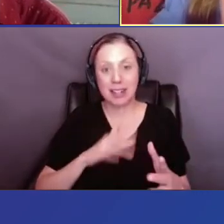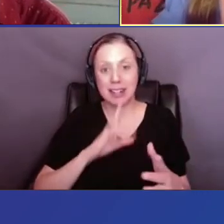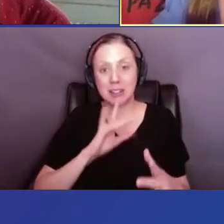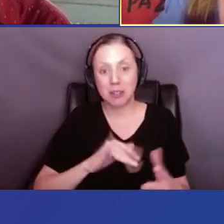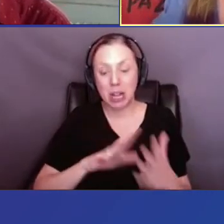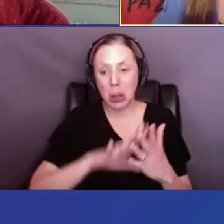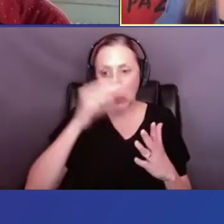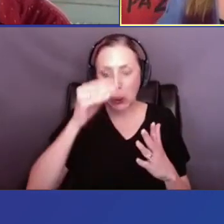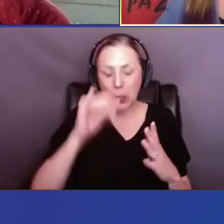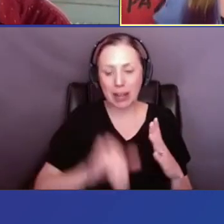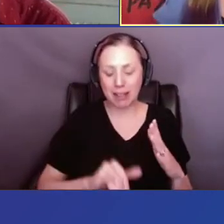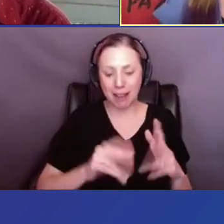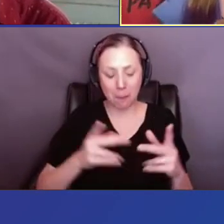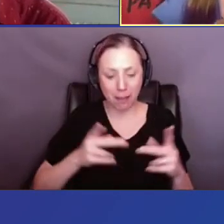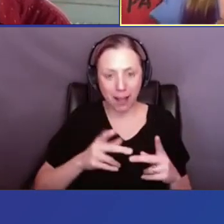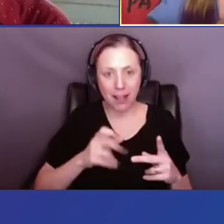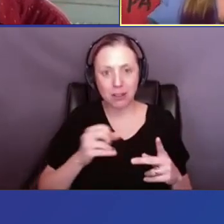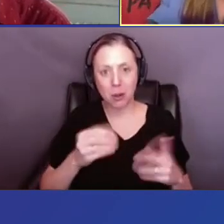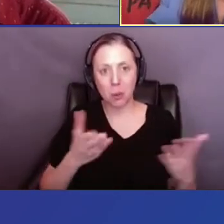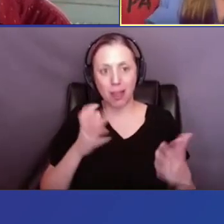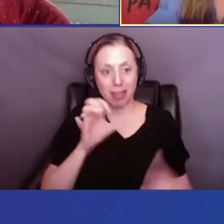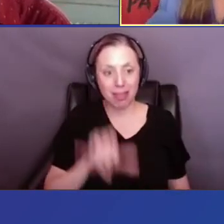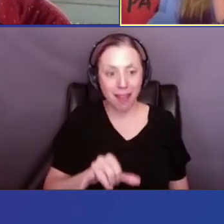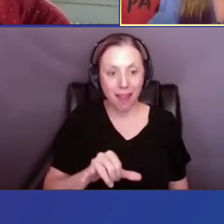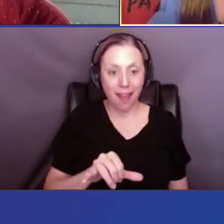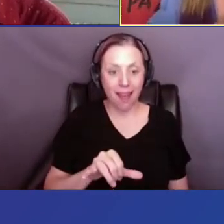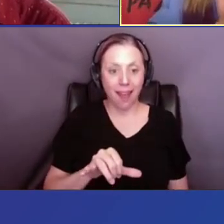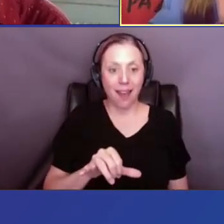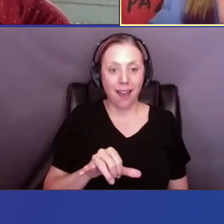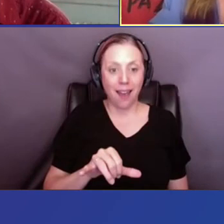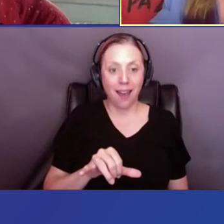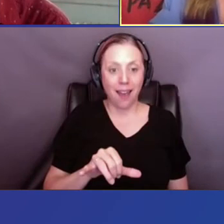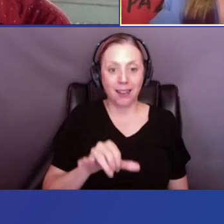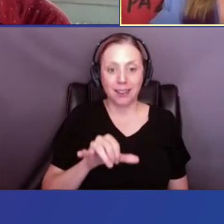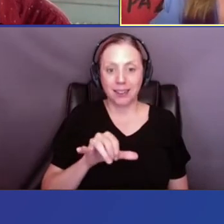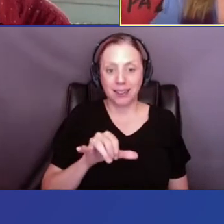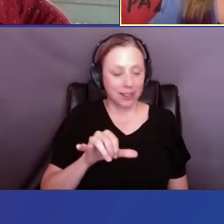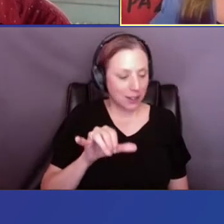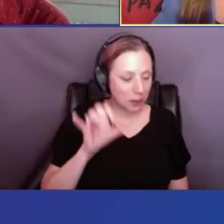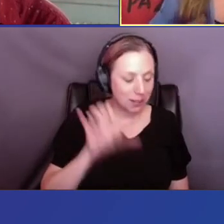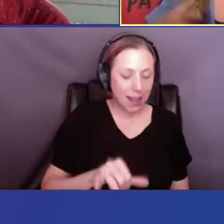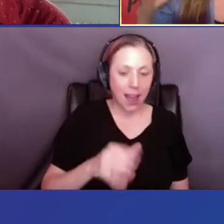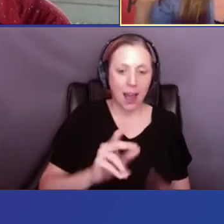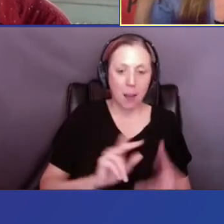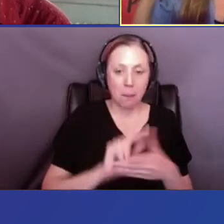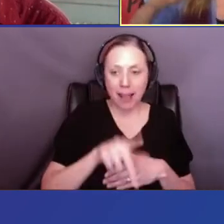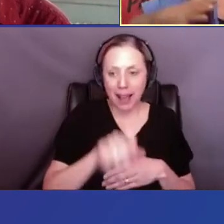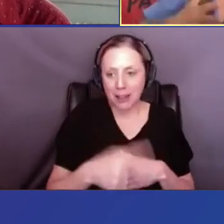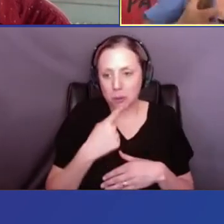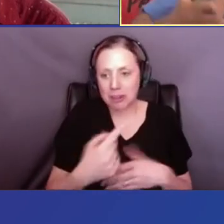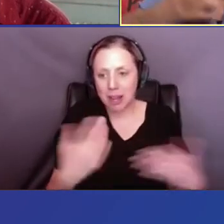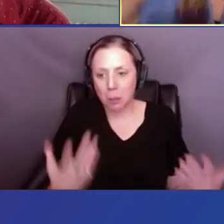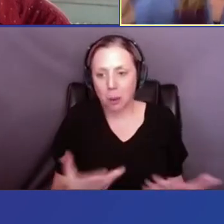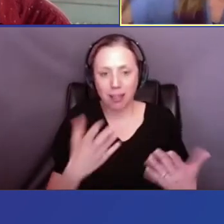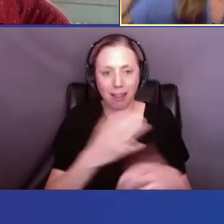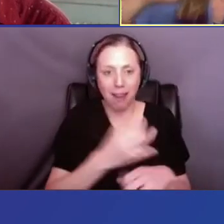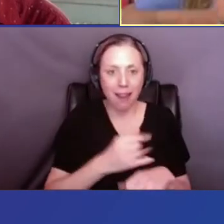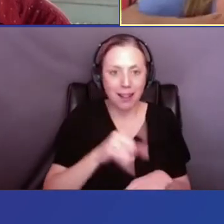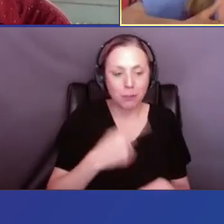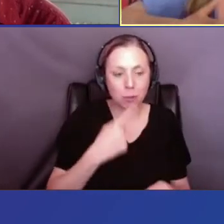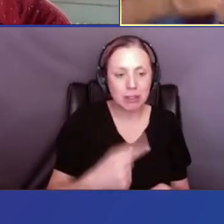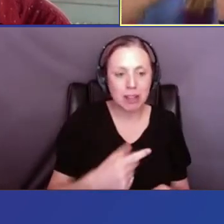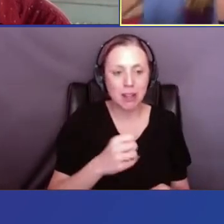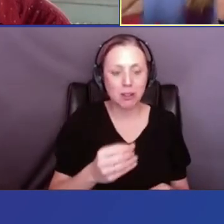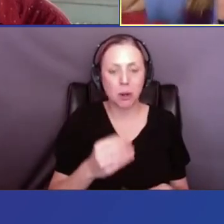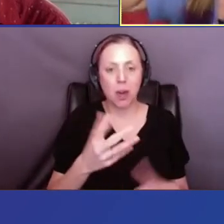island, right? And what that plant or something has to say. And so just thinking, and I would like to go back